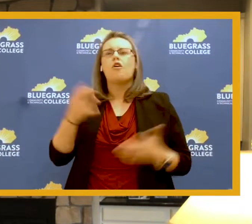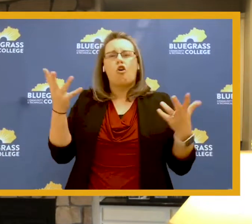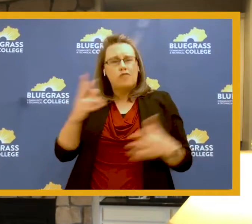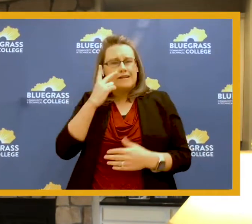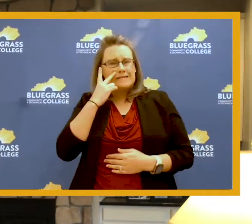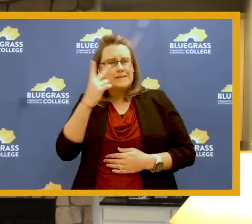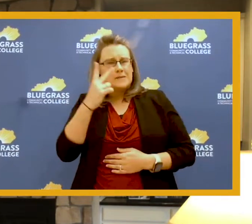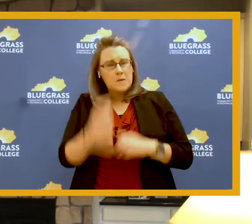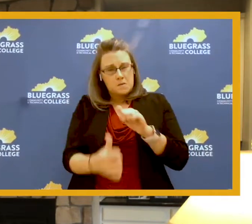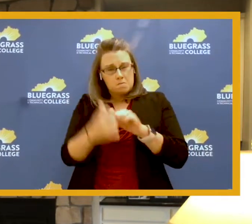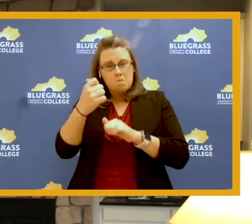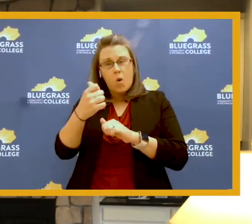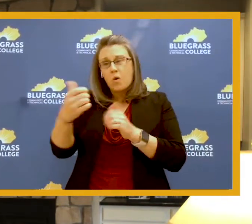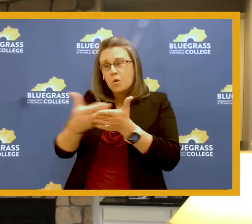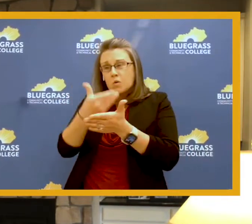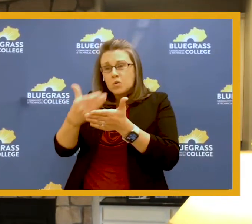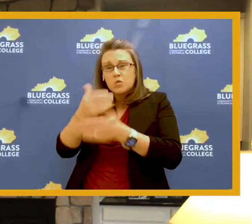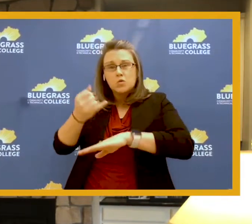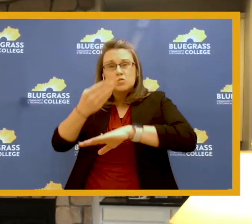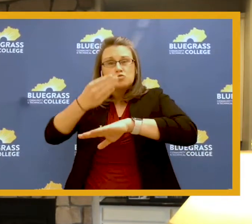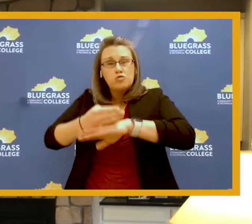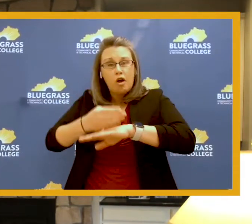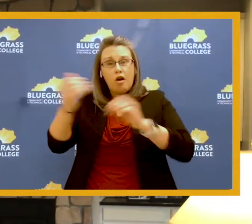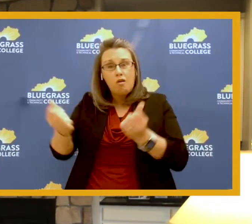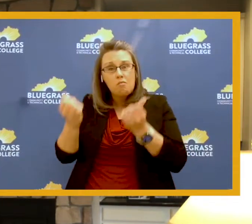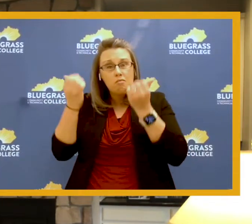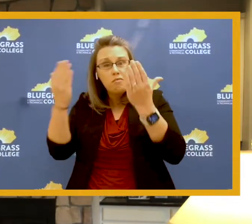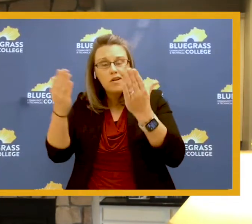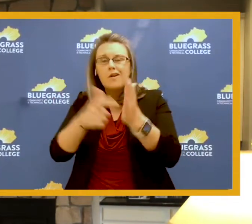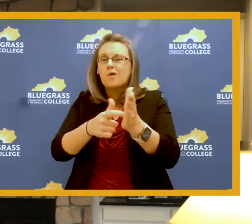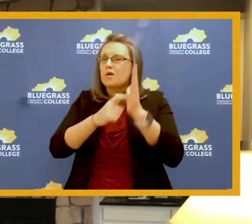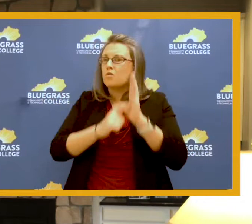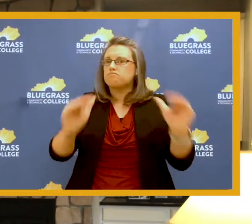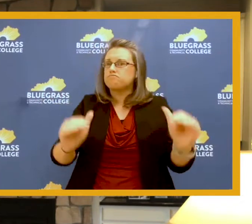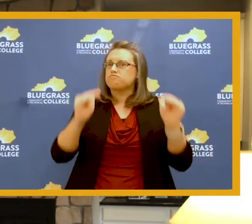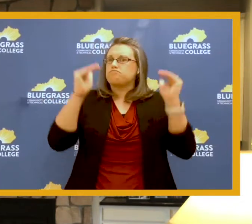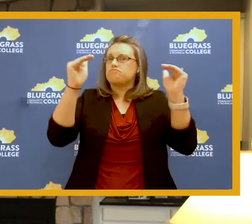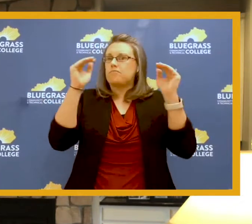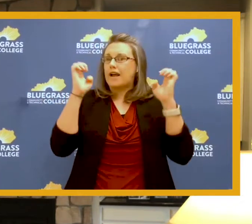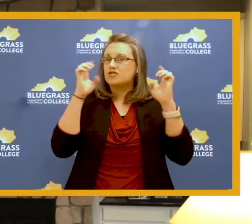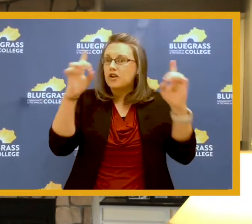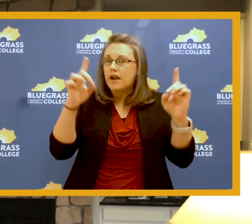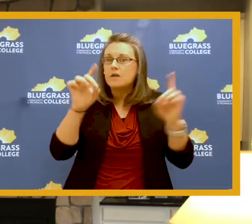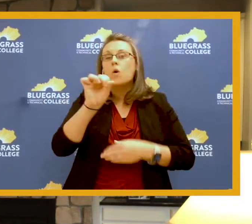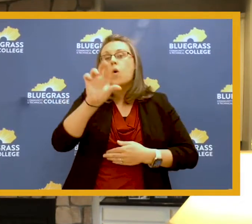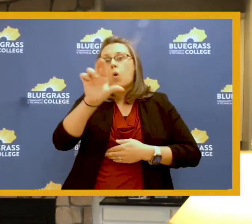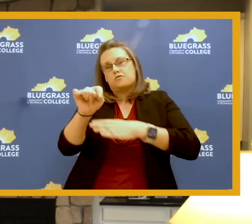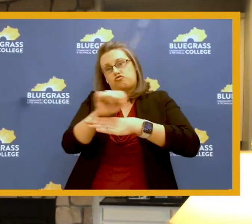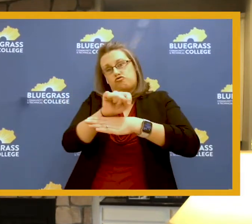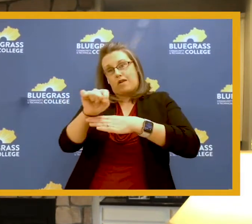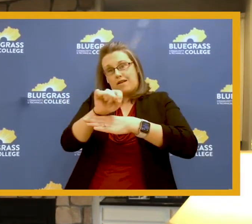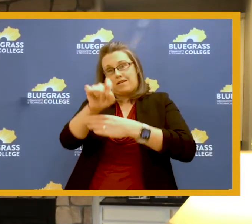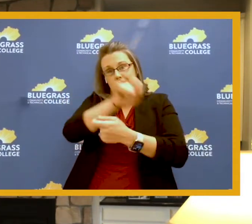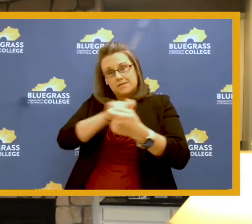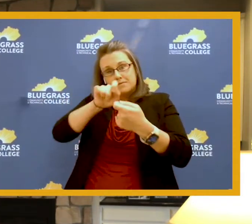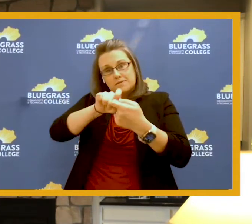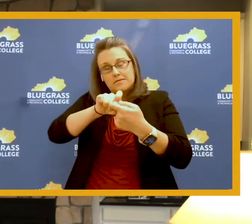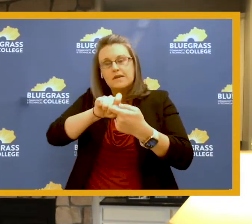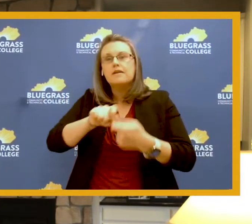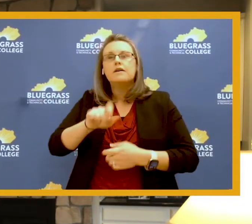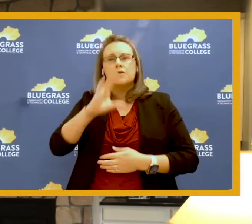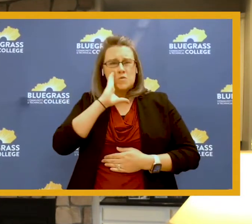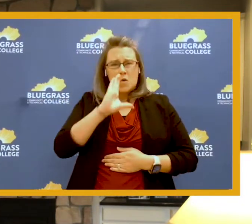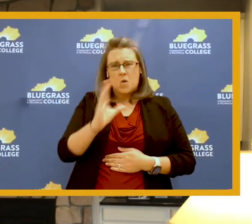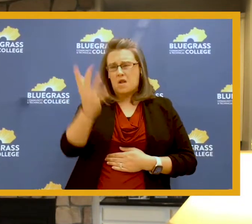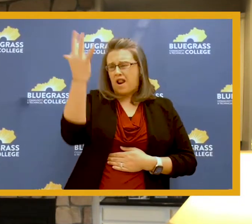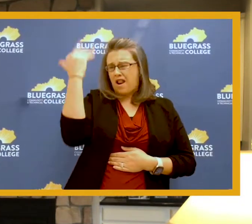that most of the new jobs being created require higher levels of education and training. In fact, in the decade since the Great